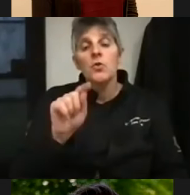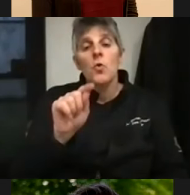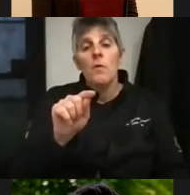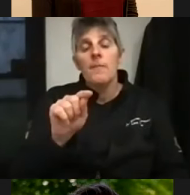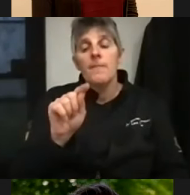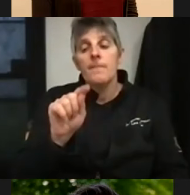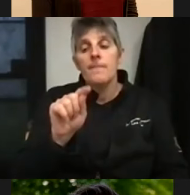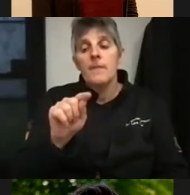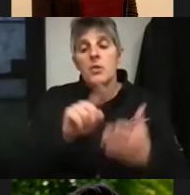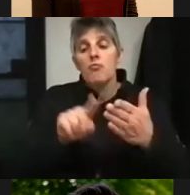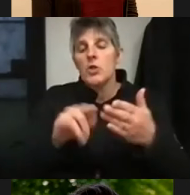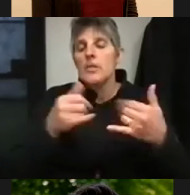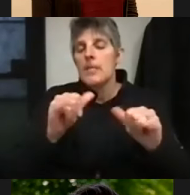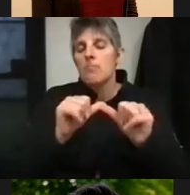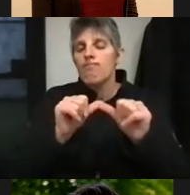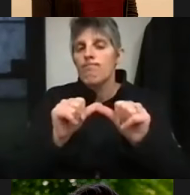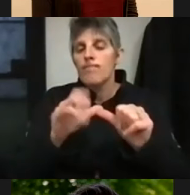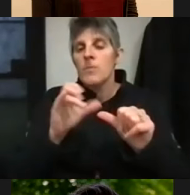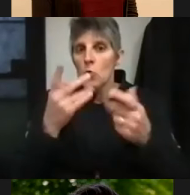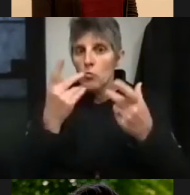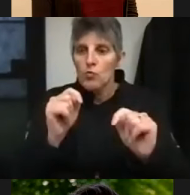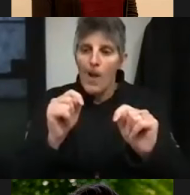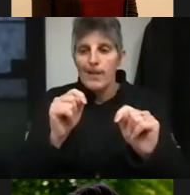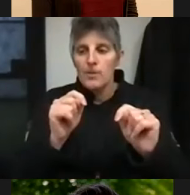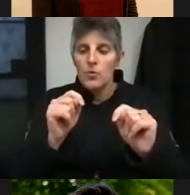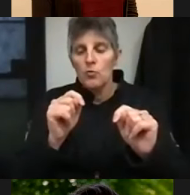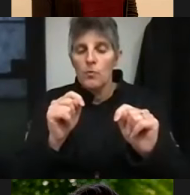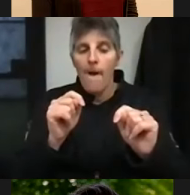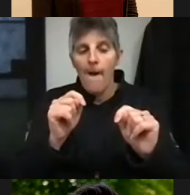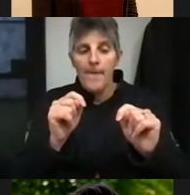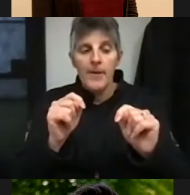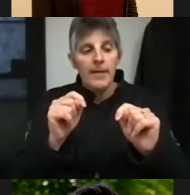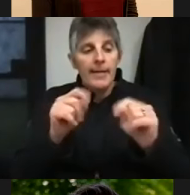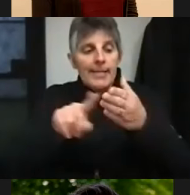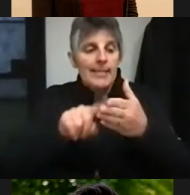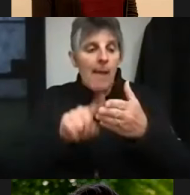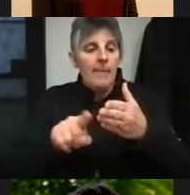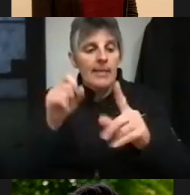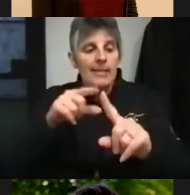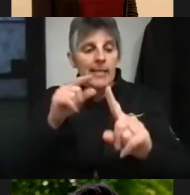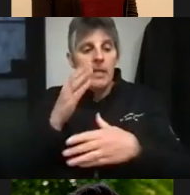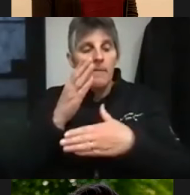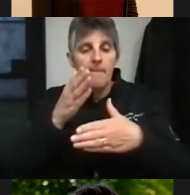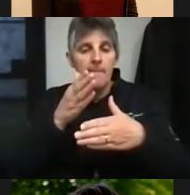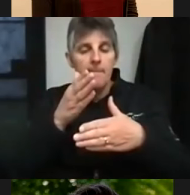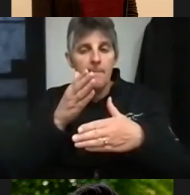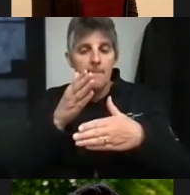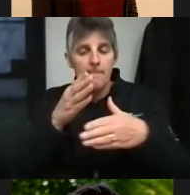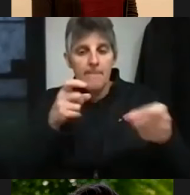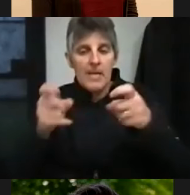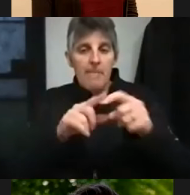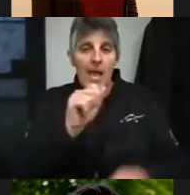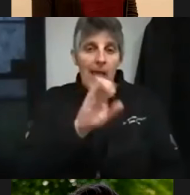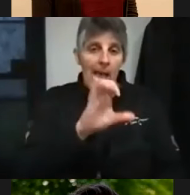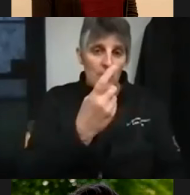So this research are still ongoing. So we're trying to examine the signaling part mediated by ASK1 and also